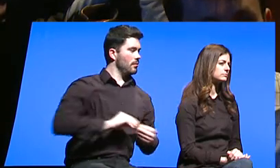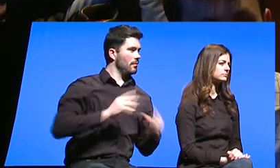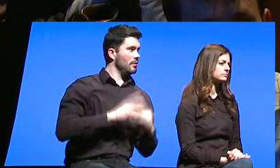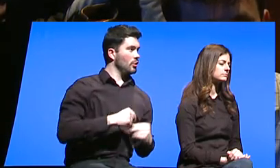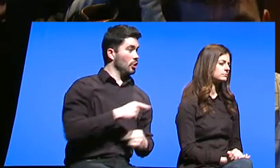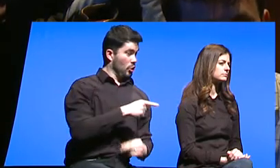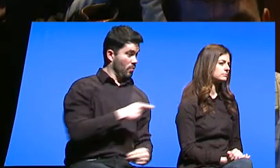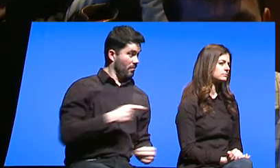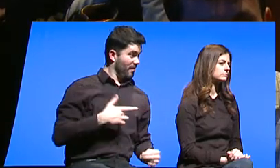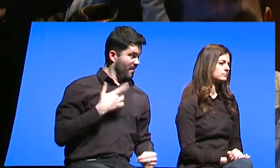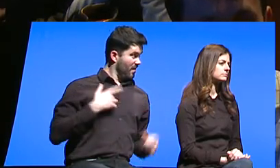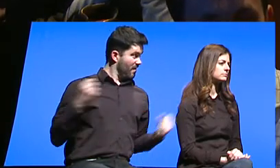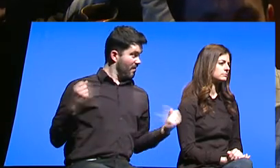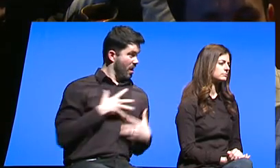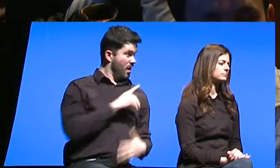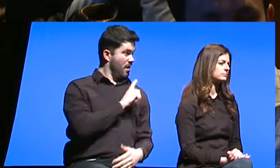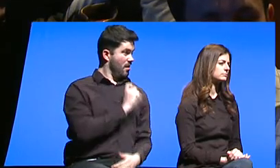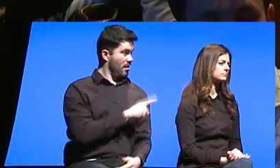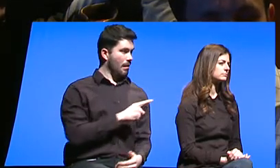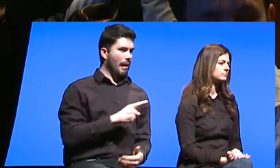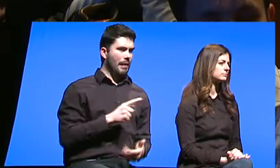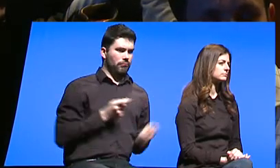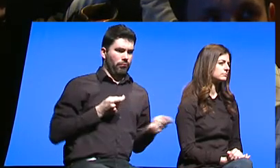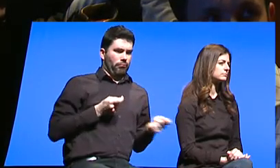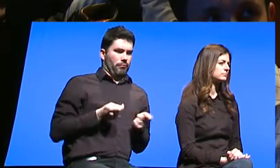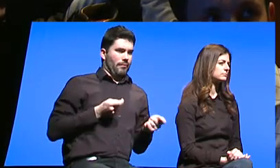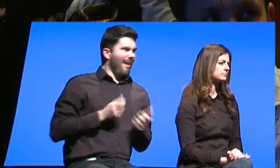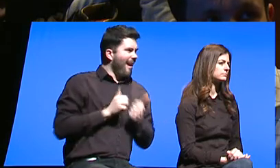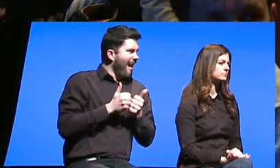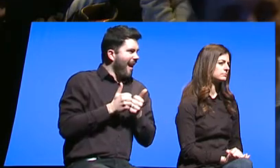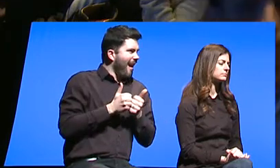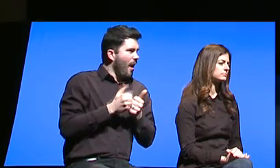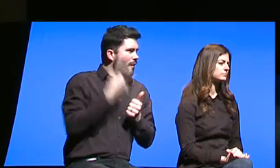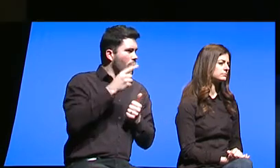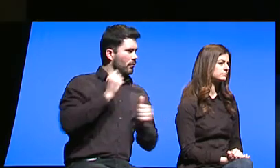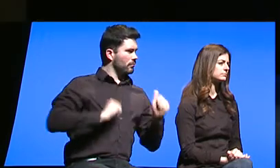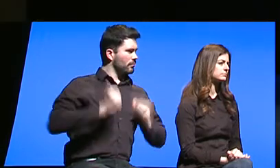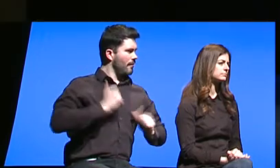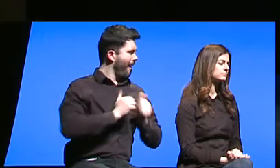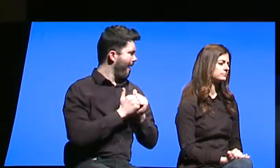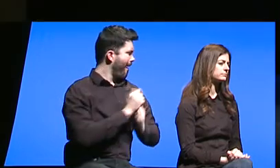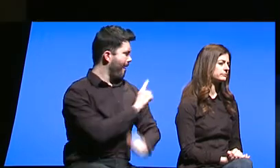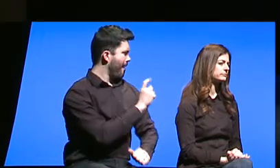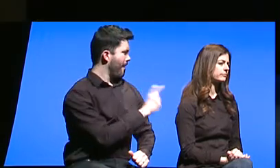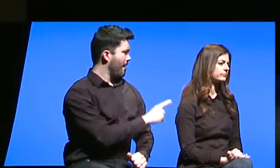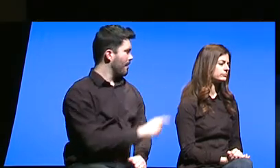and how do you manage that in the context of these presentations?